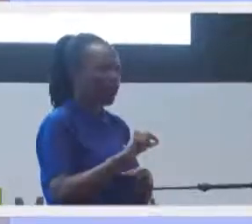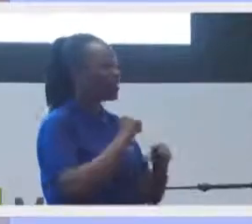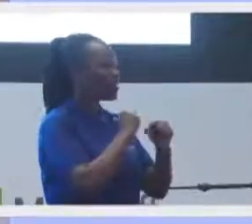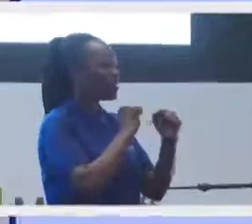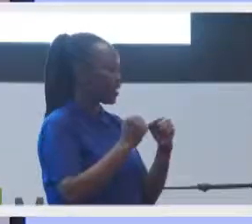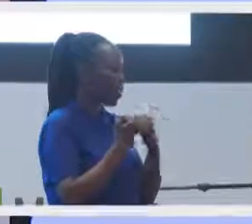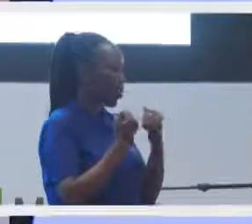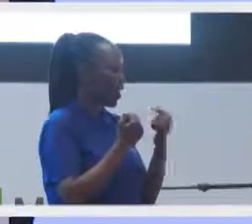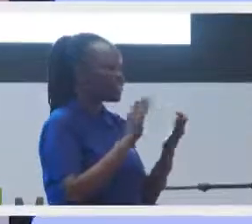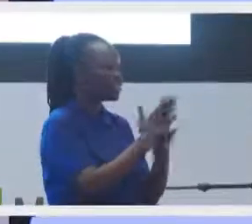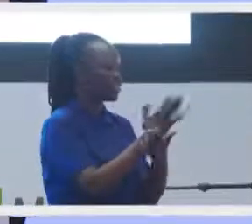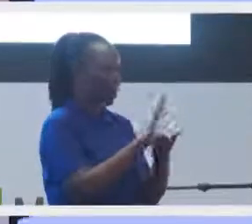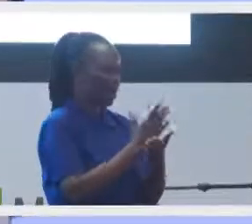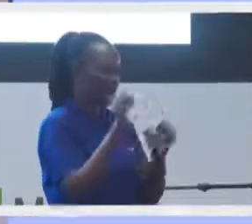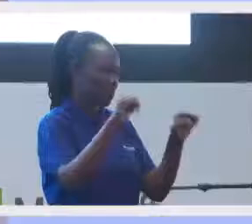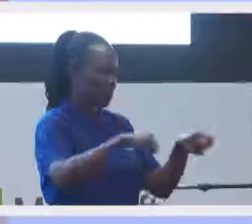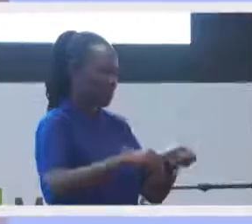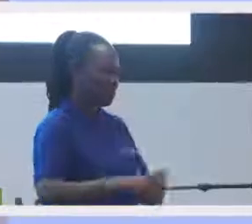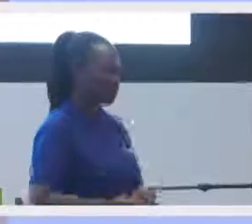and shareable.